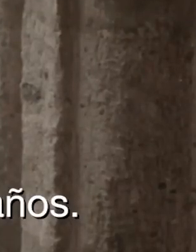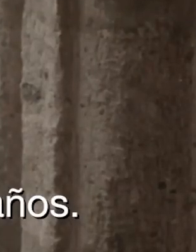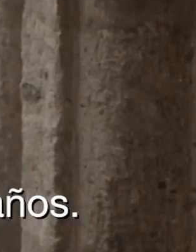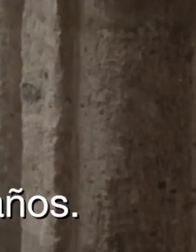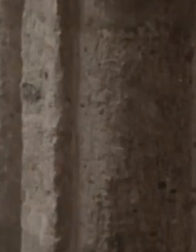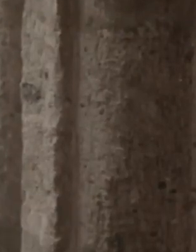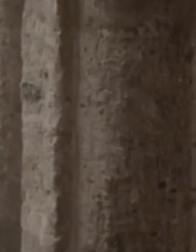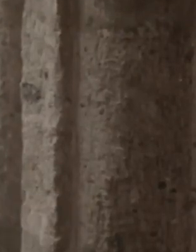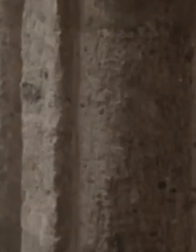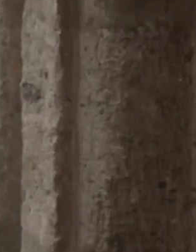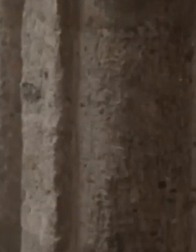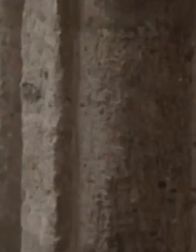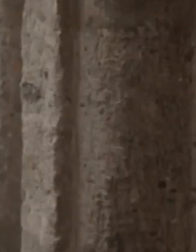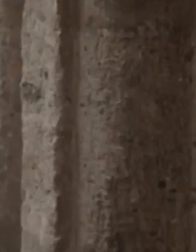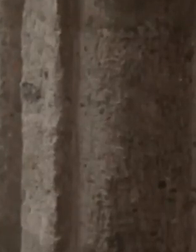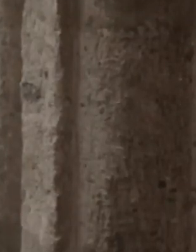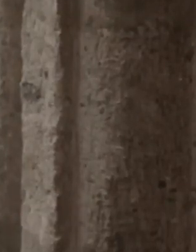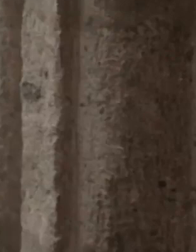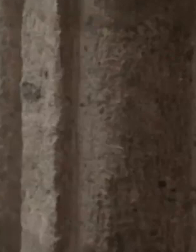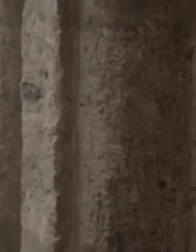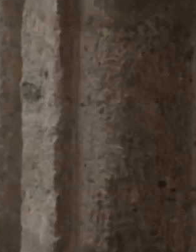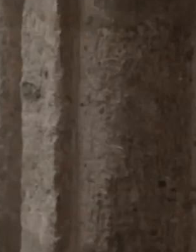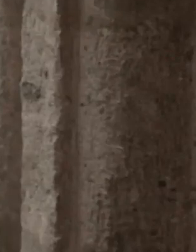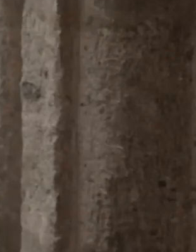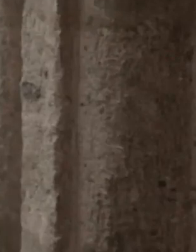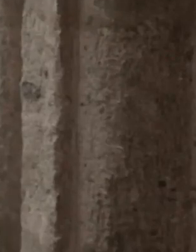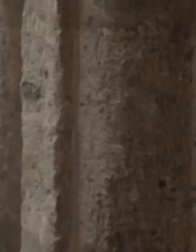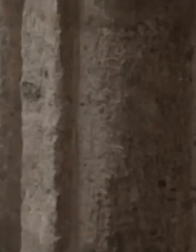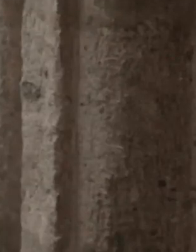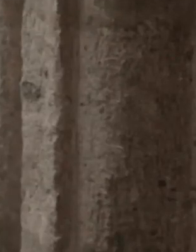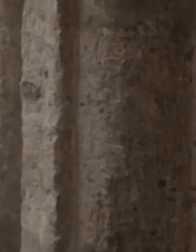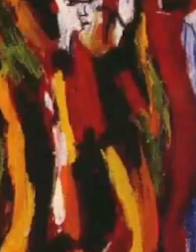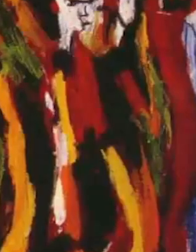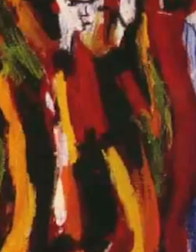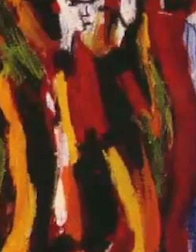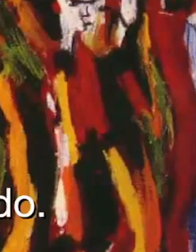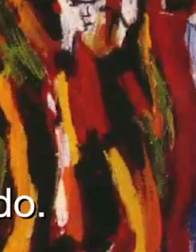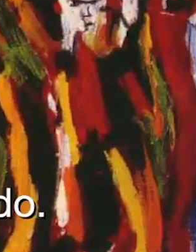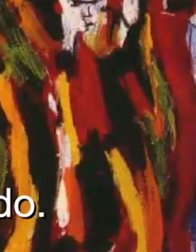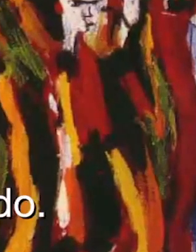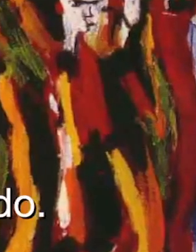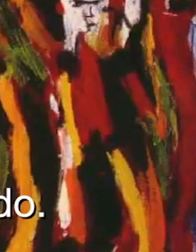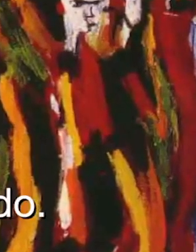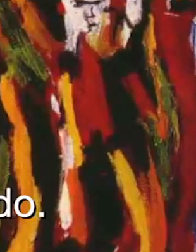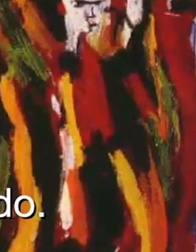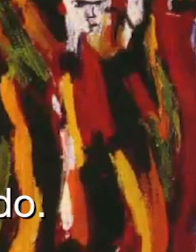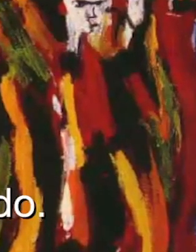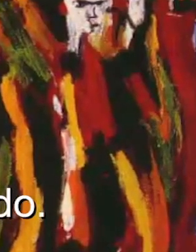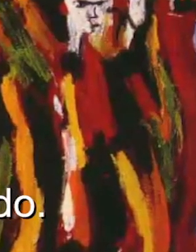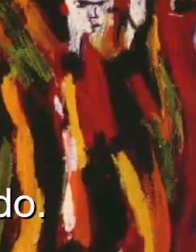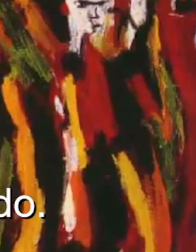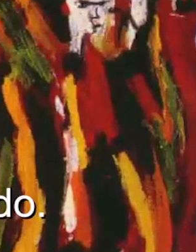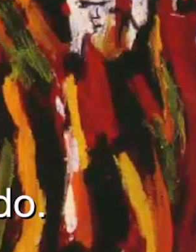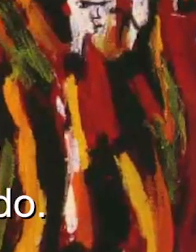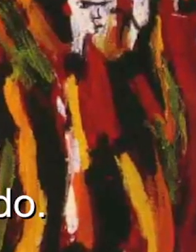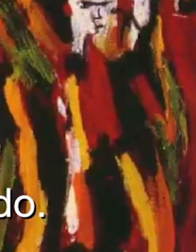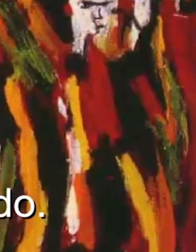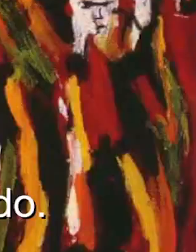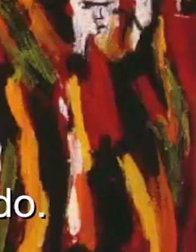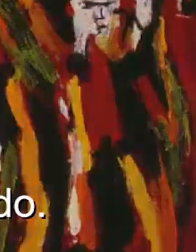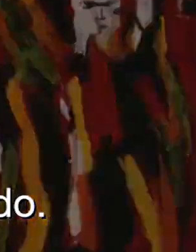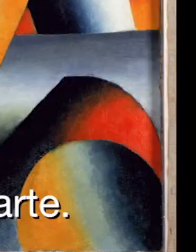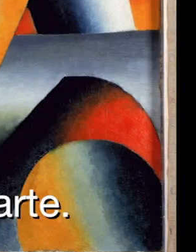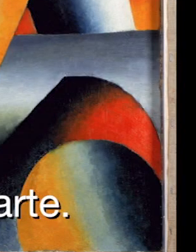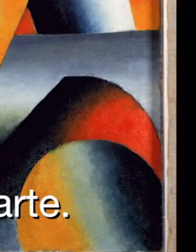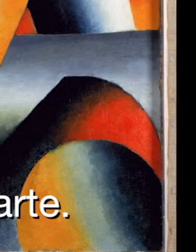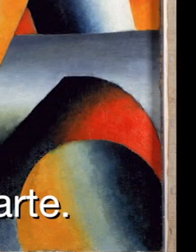draw. They copy classical paintings. And then after that, in Soviet Union, they were forced to do what government